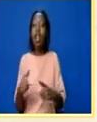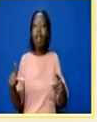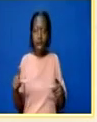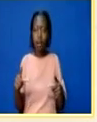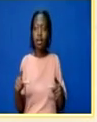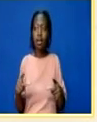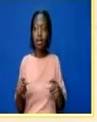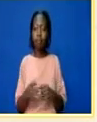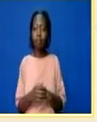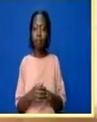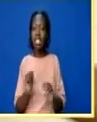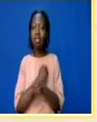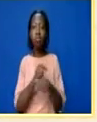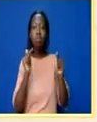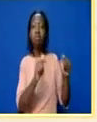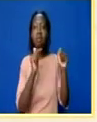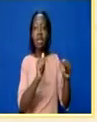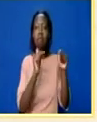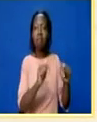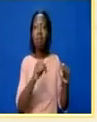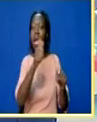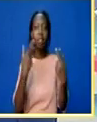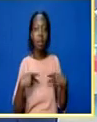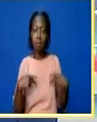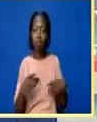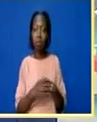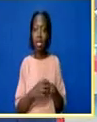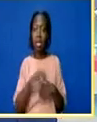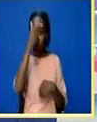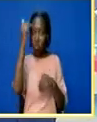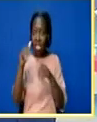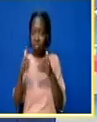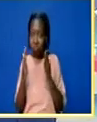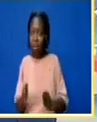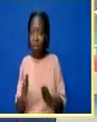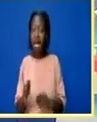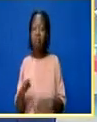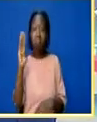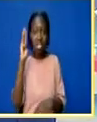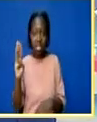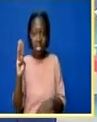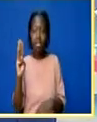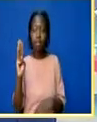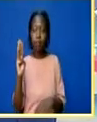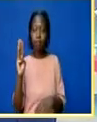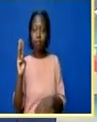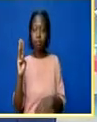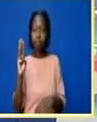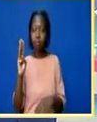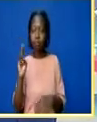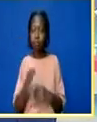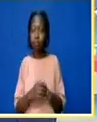cannot blame anyone. Lack of wisdom. Exactly. And nature. And nature, so you find he cannot come